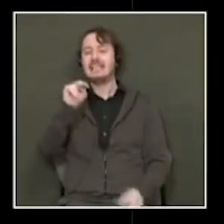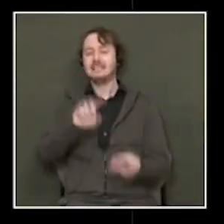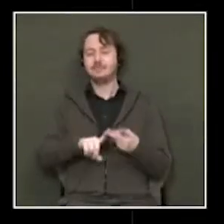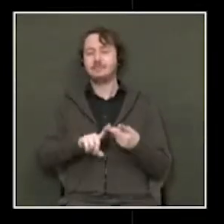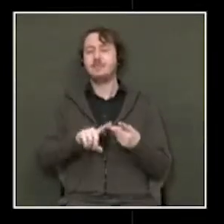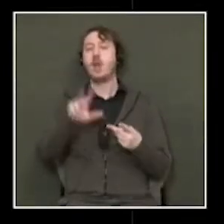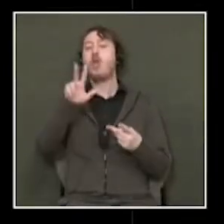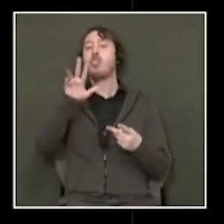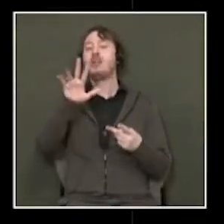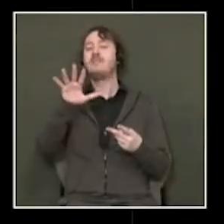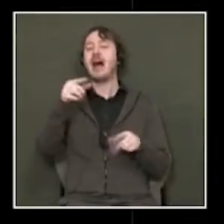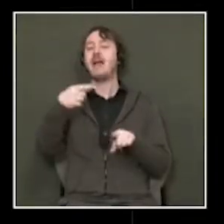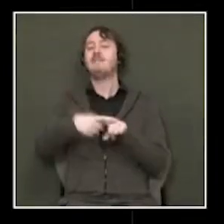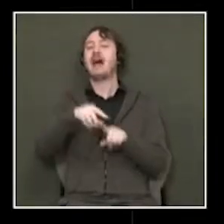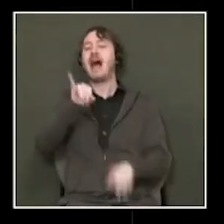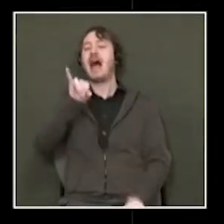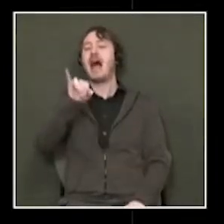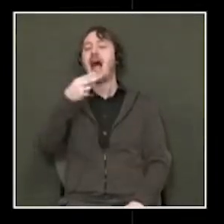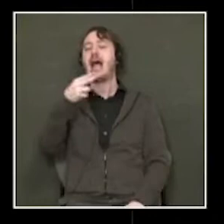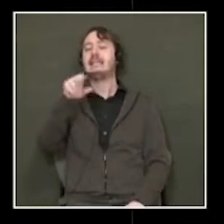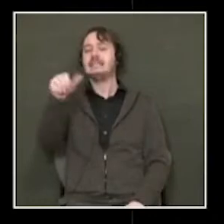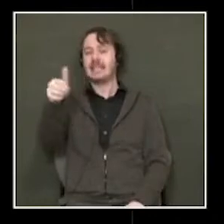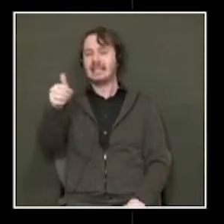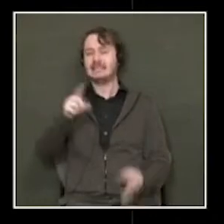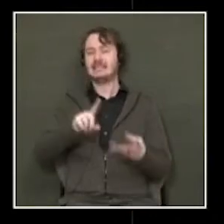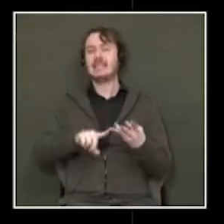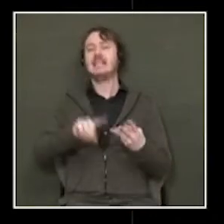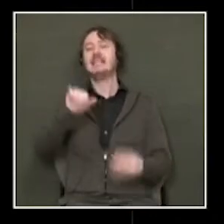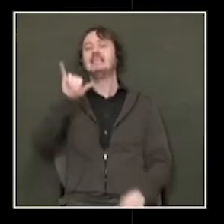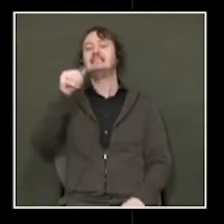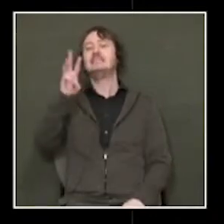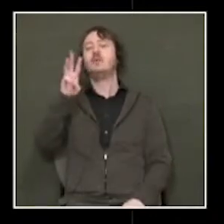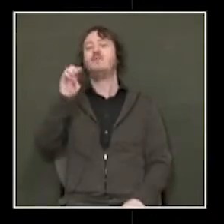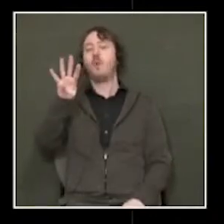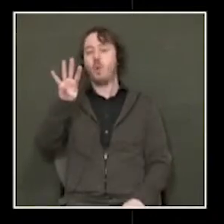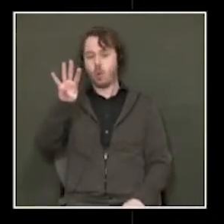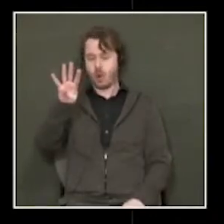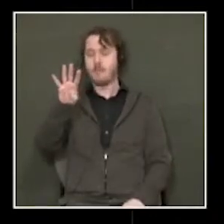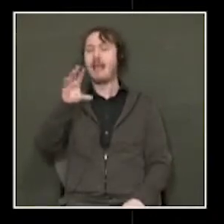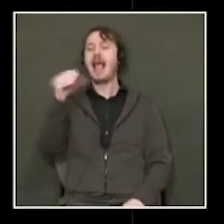and 1604 in Lock Hill Selma. There were